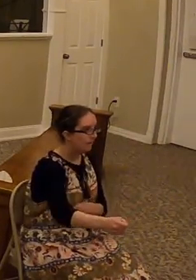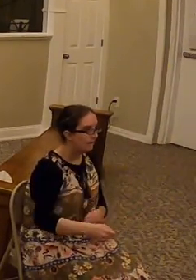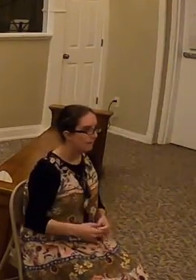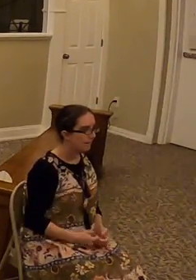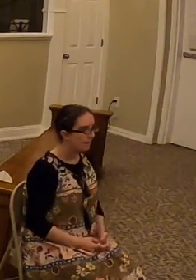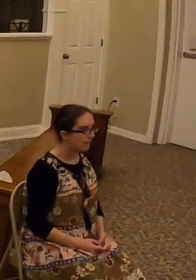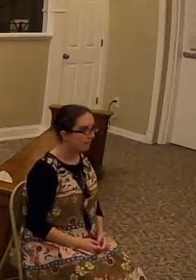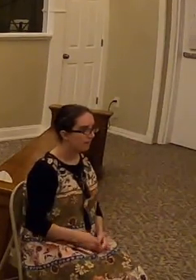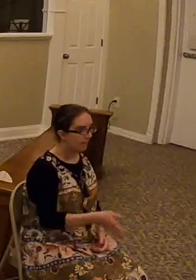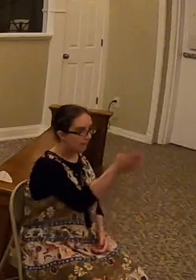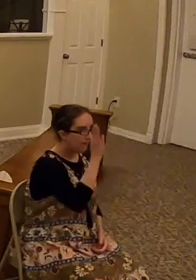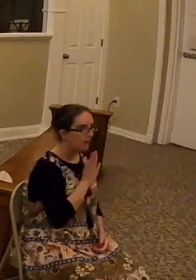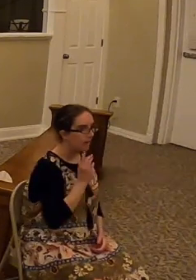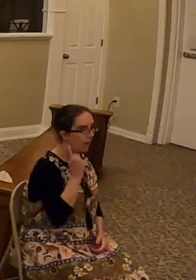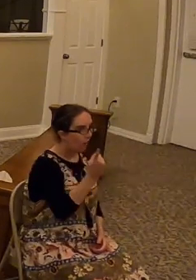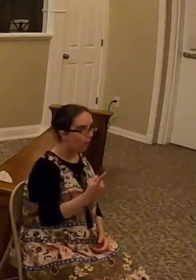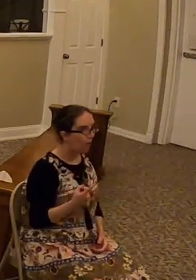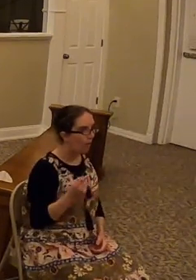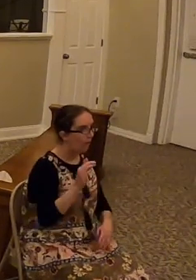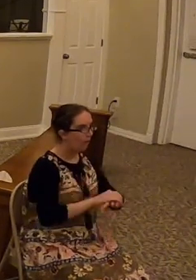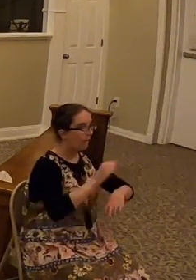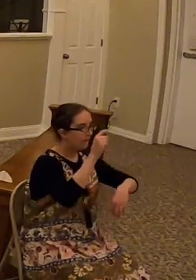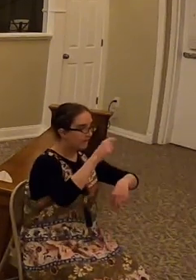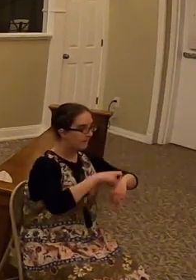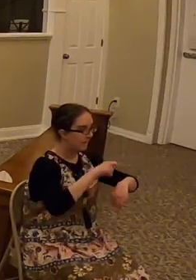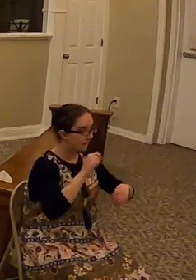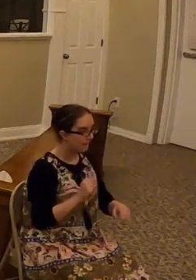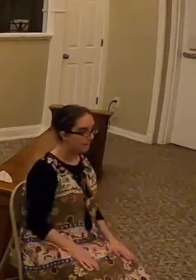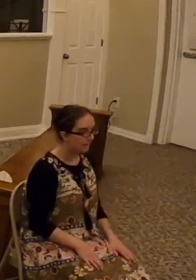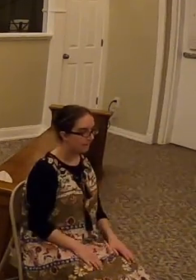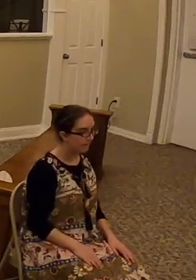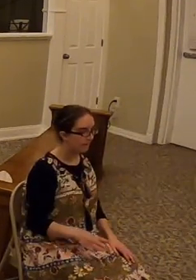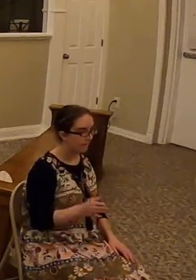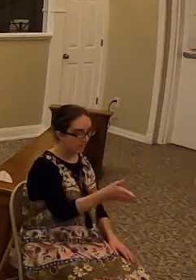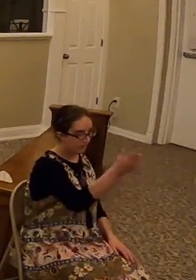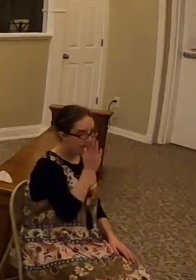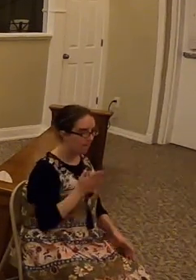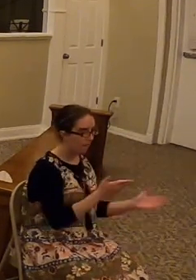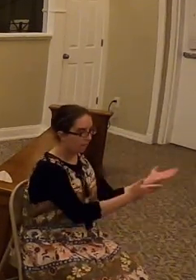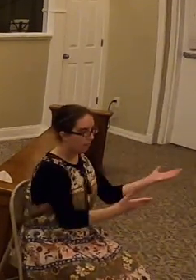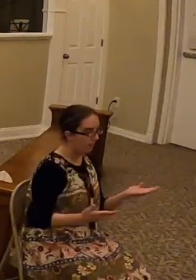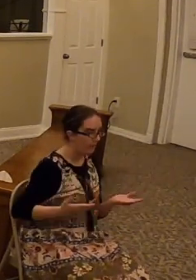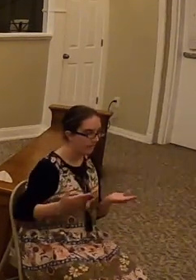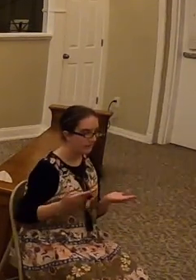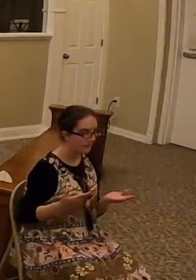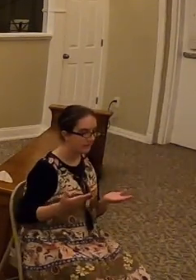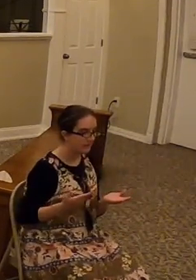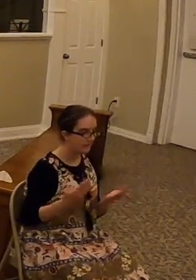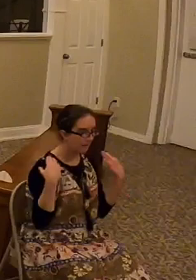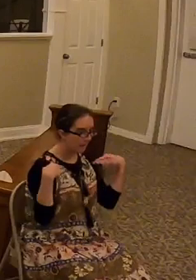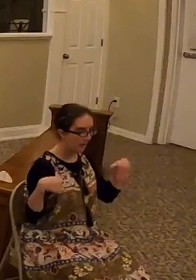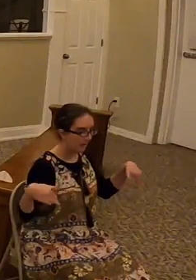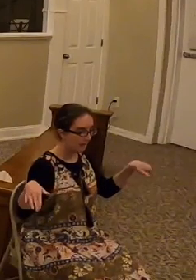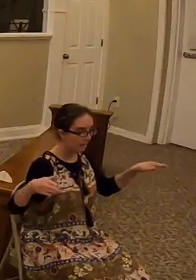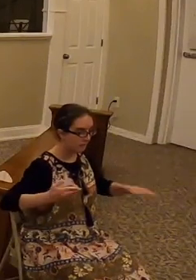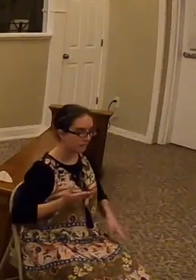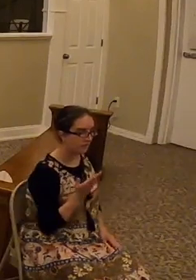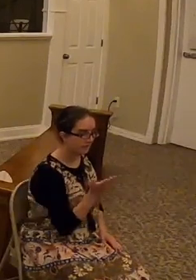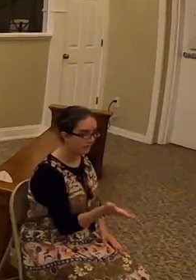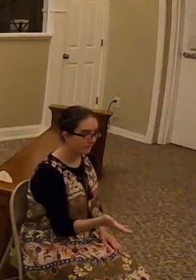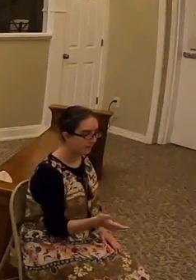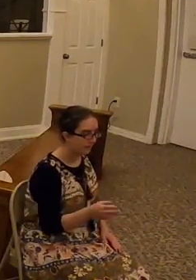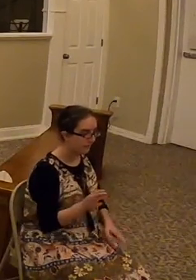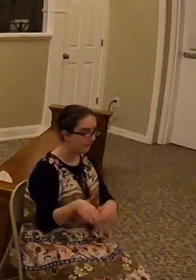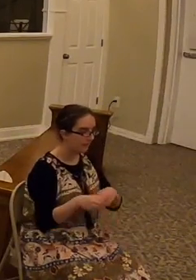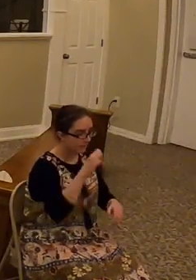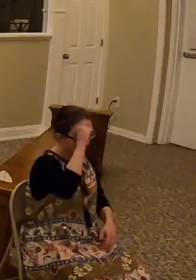Hallelujah. But God's always on time. And so God sends a little angel down there, and you know, he